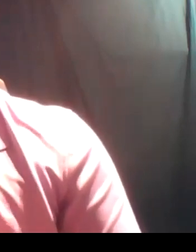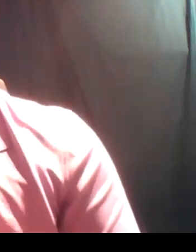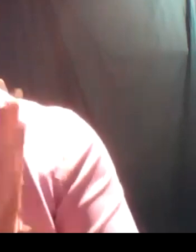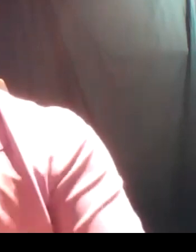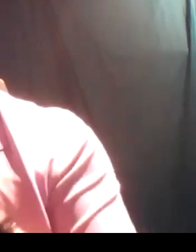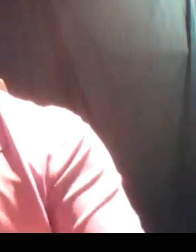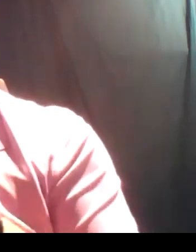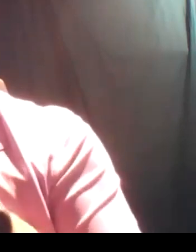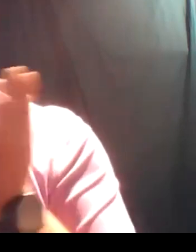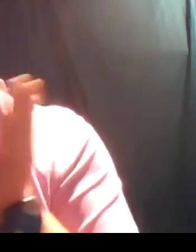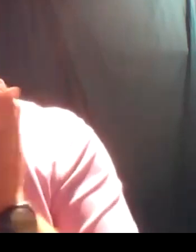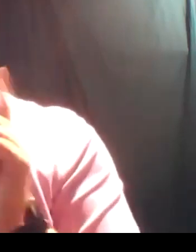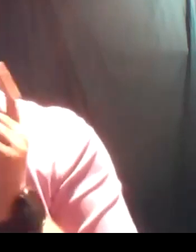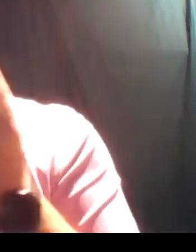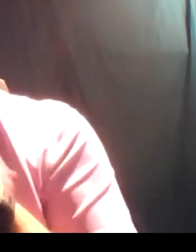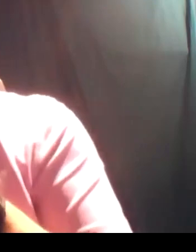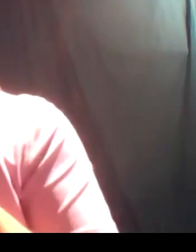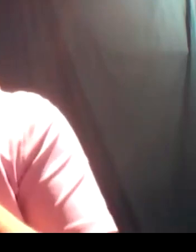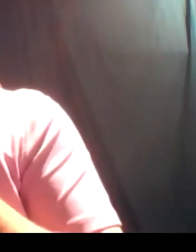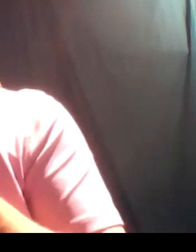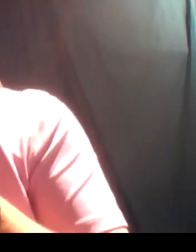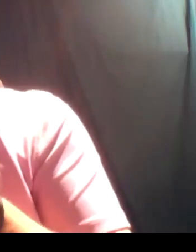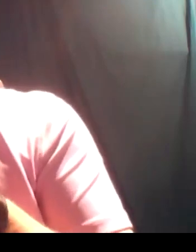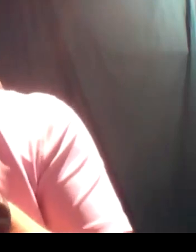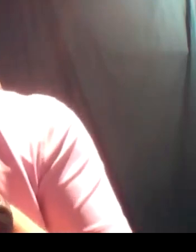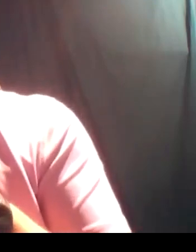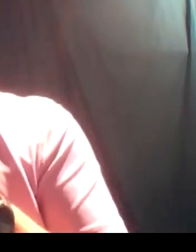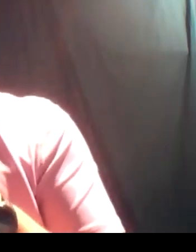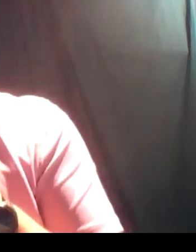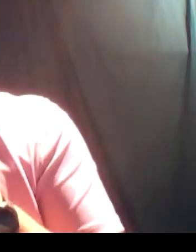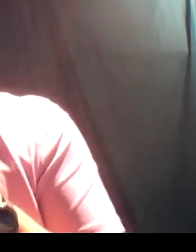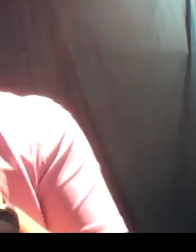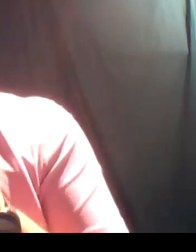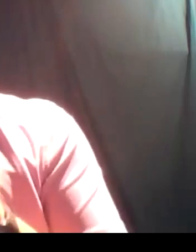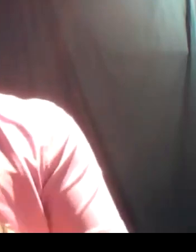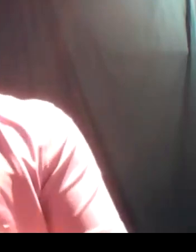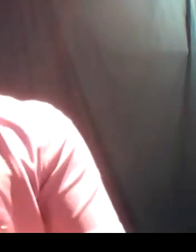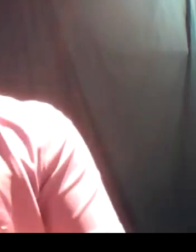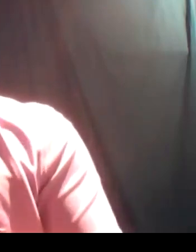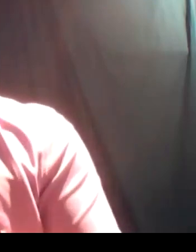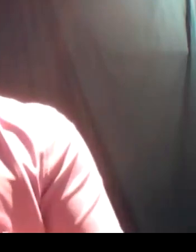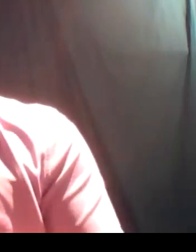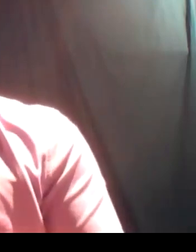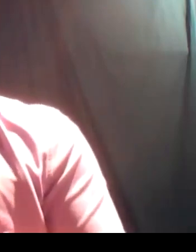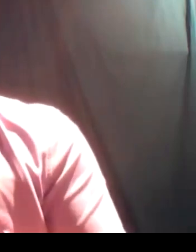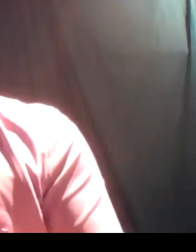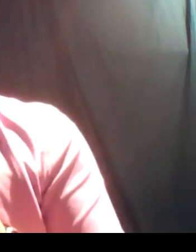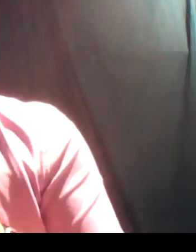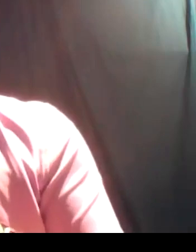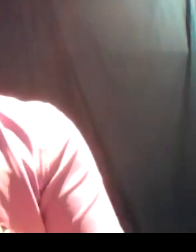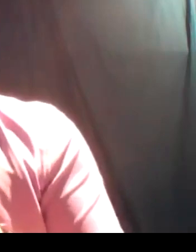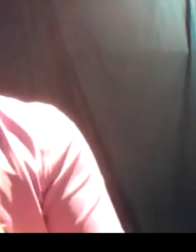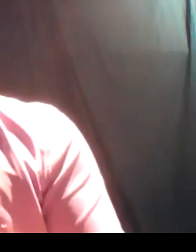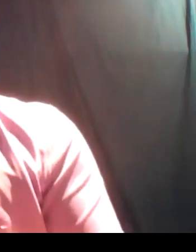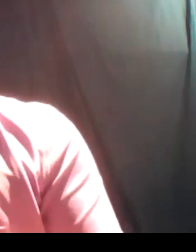Services group, the Developmental Services Task Force. I participate on the